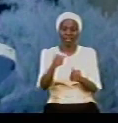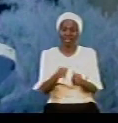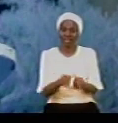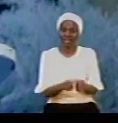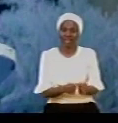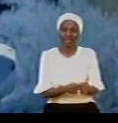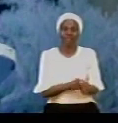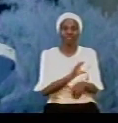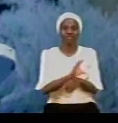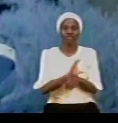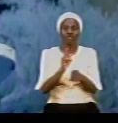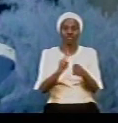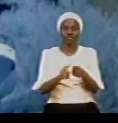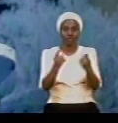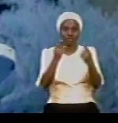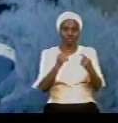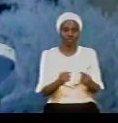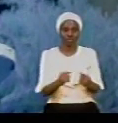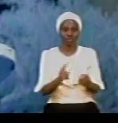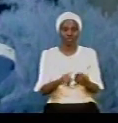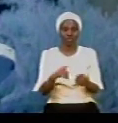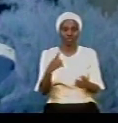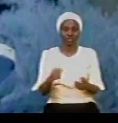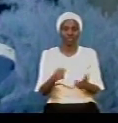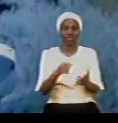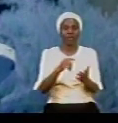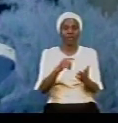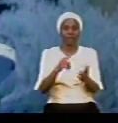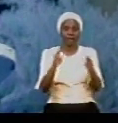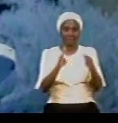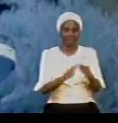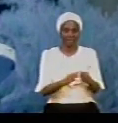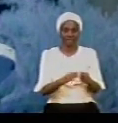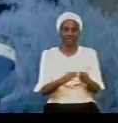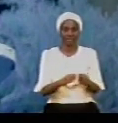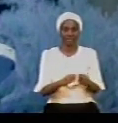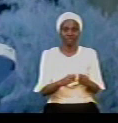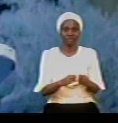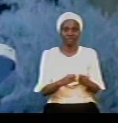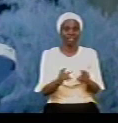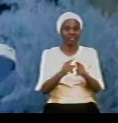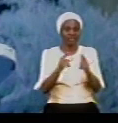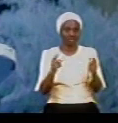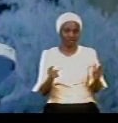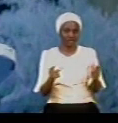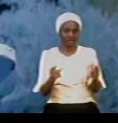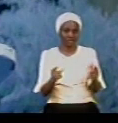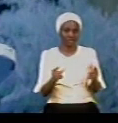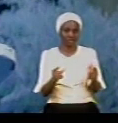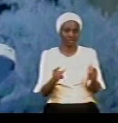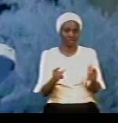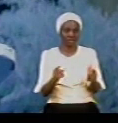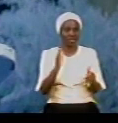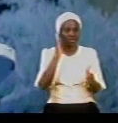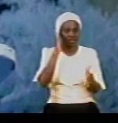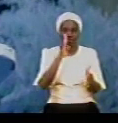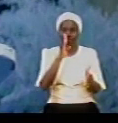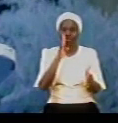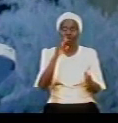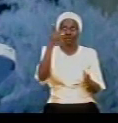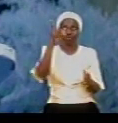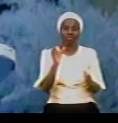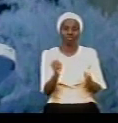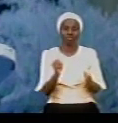God's visitation upon us. We expect every one of us here to go around to invite these